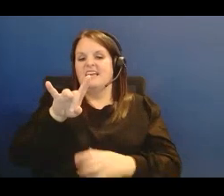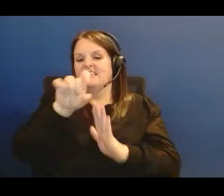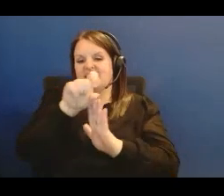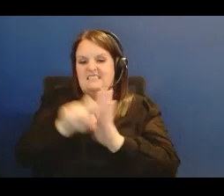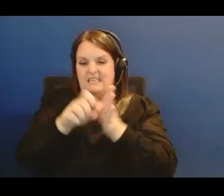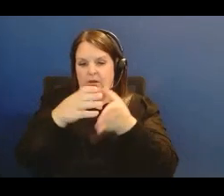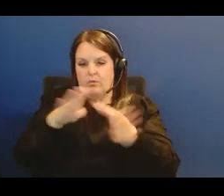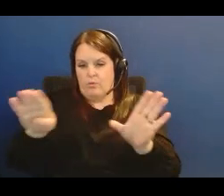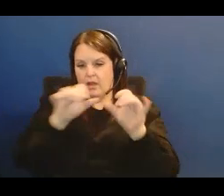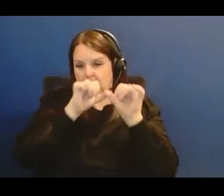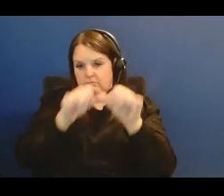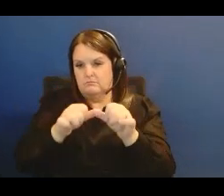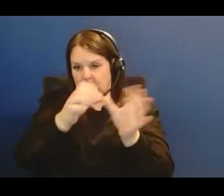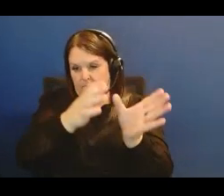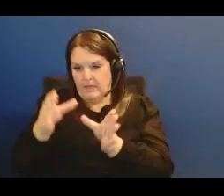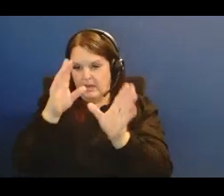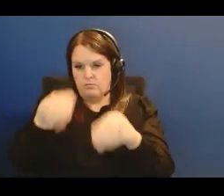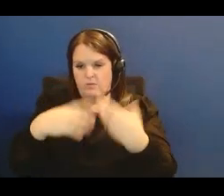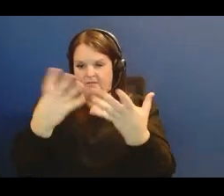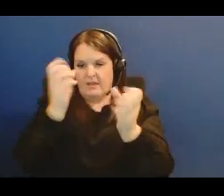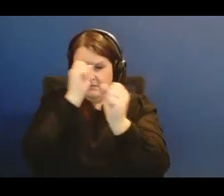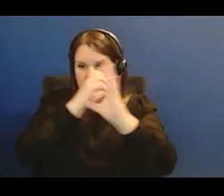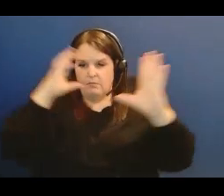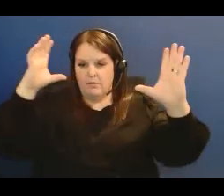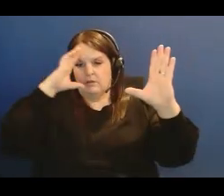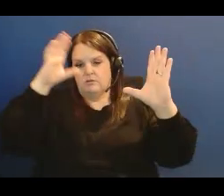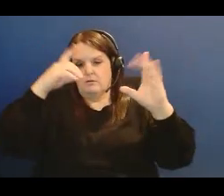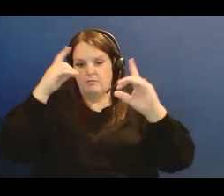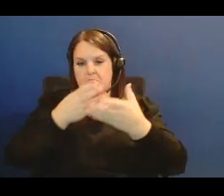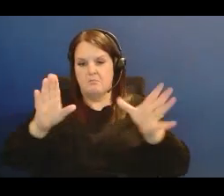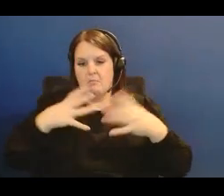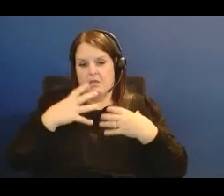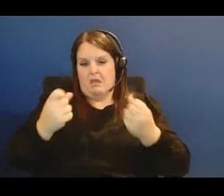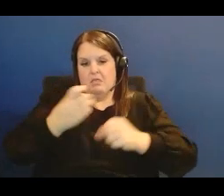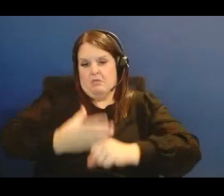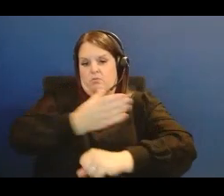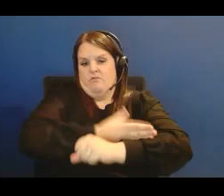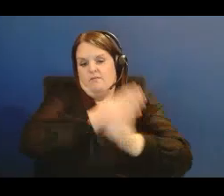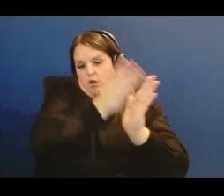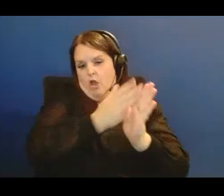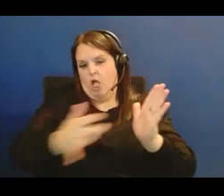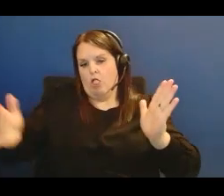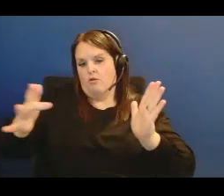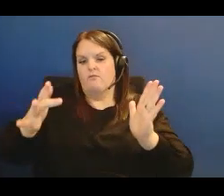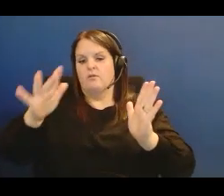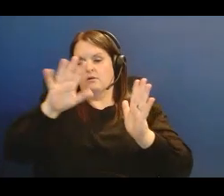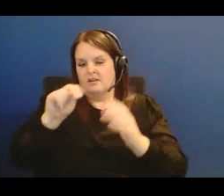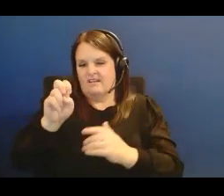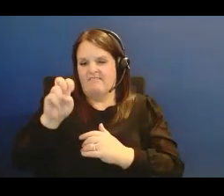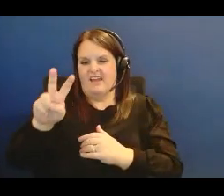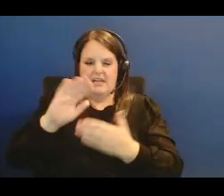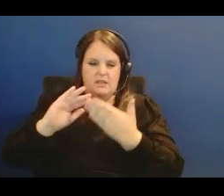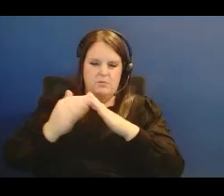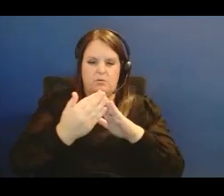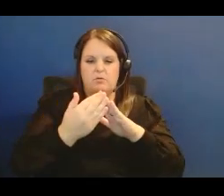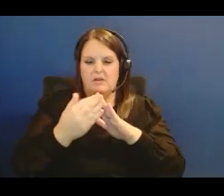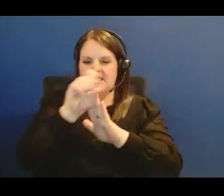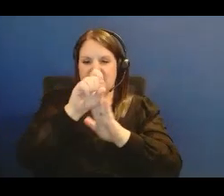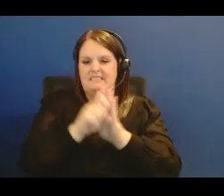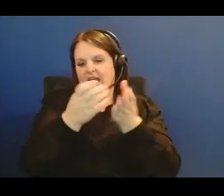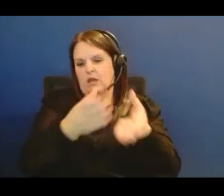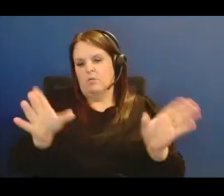It provides the big picture vision for public health improvement across all Nevada communities. It sets statewide